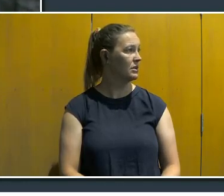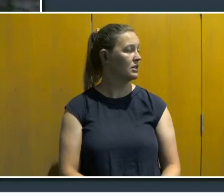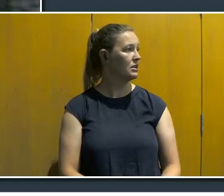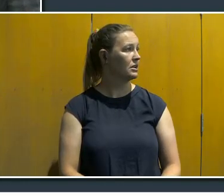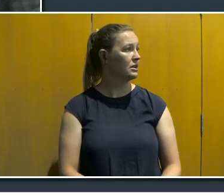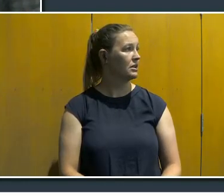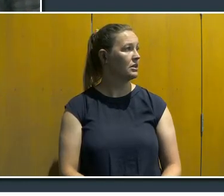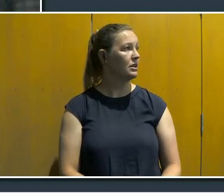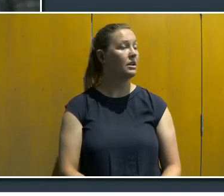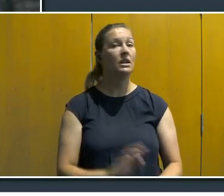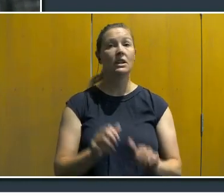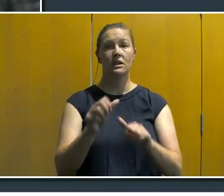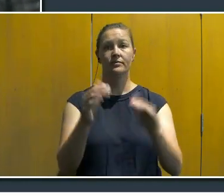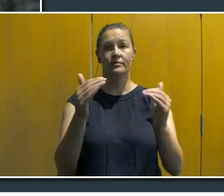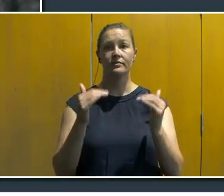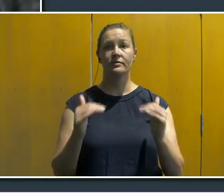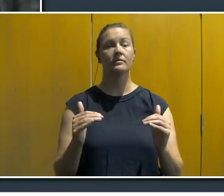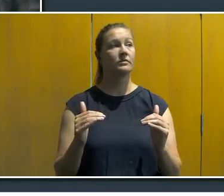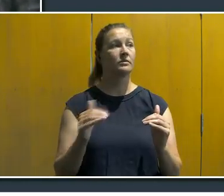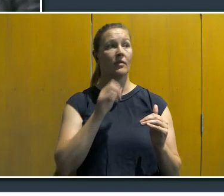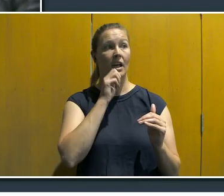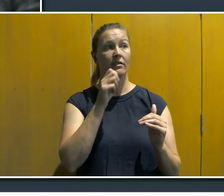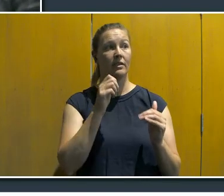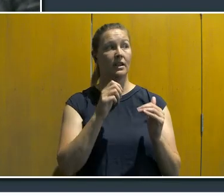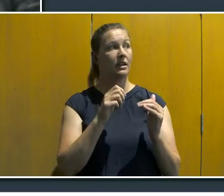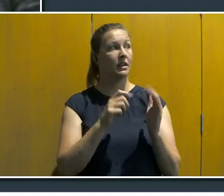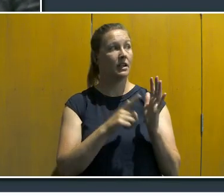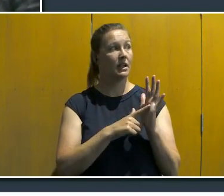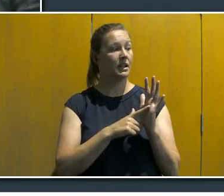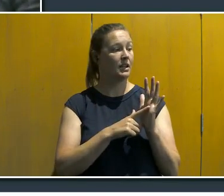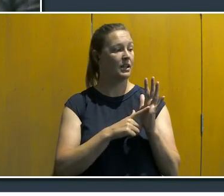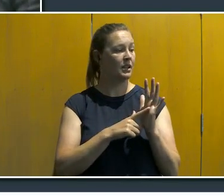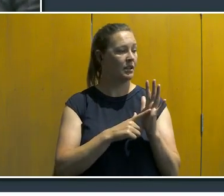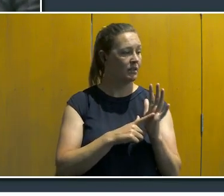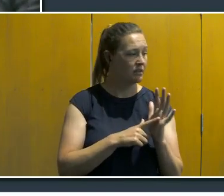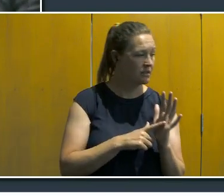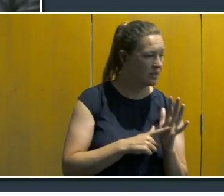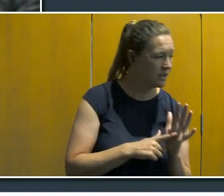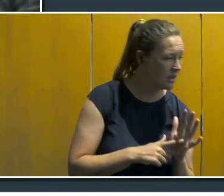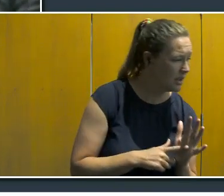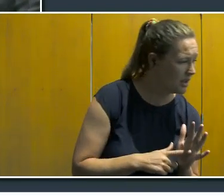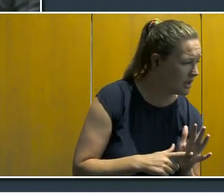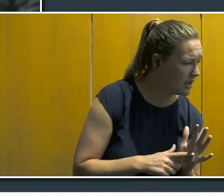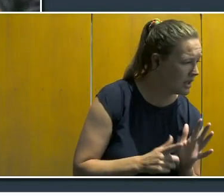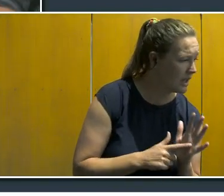Now, our next submitter, I'll just check in if Leendert Vandenbert is with